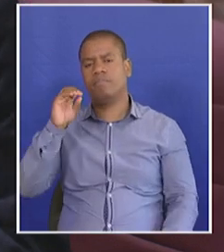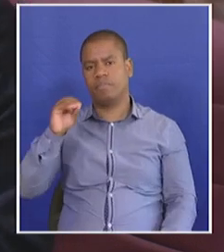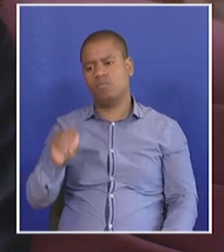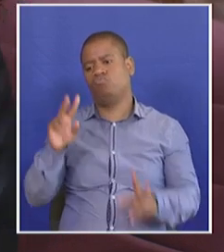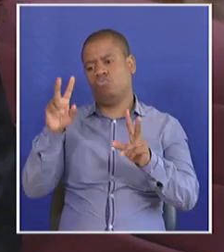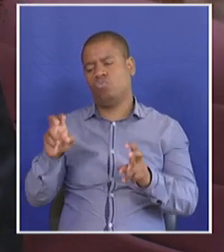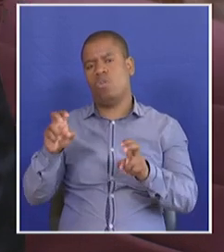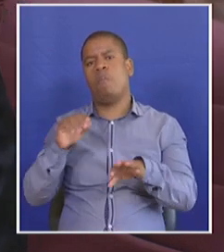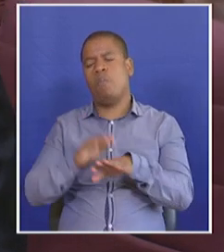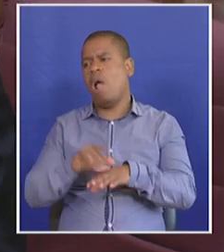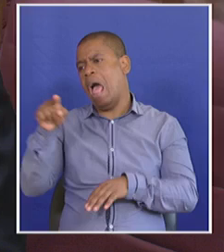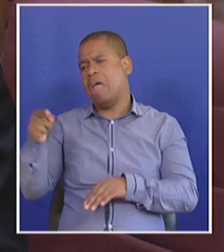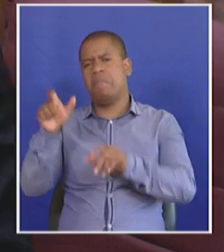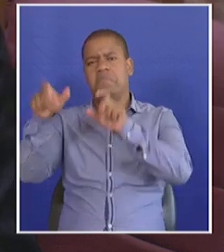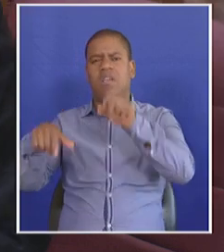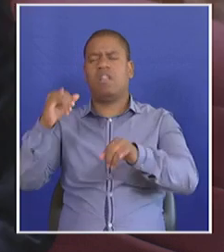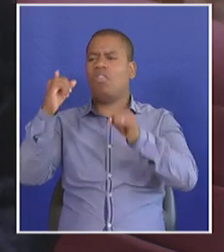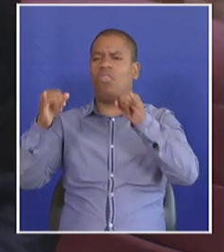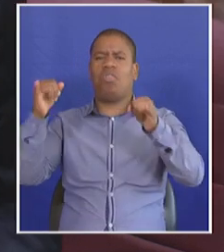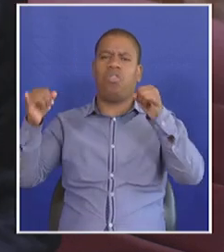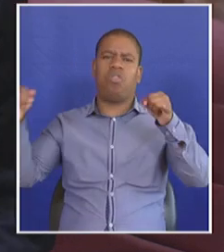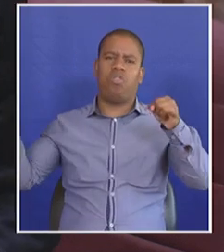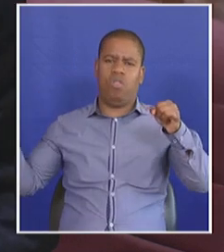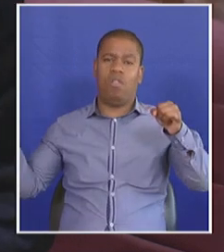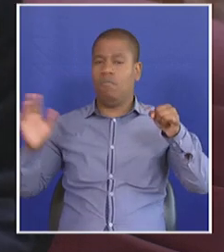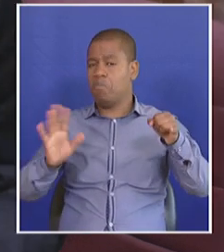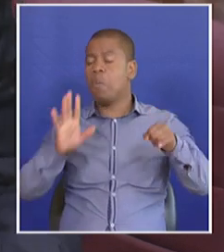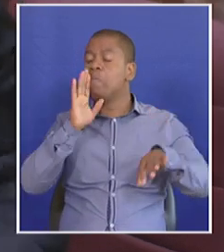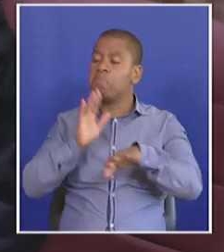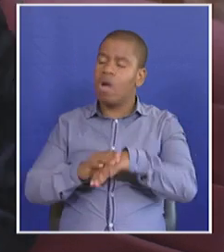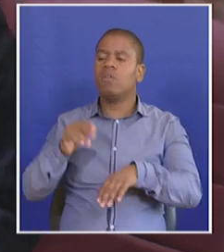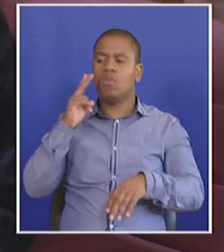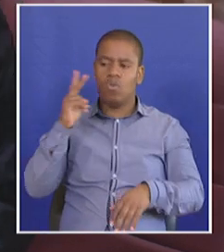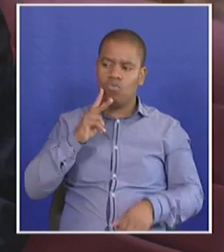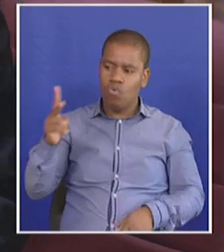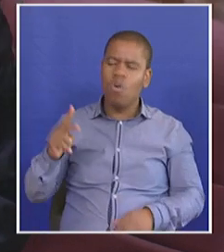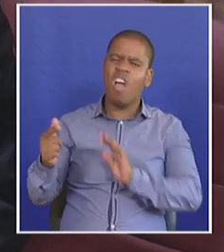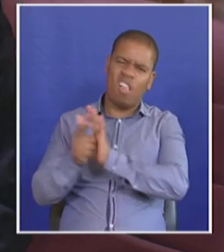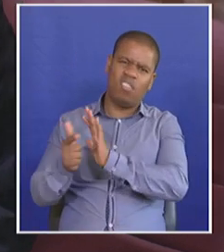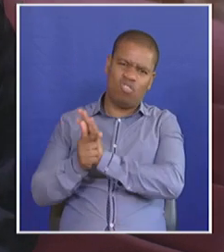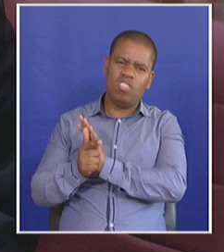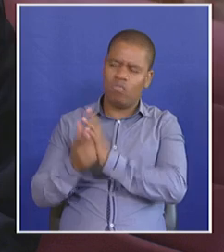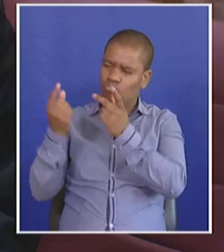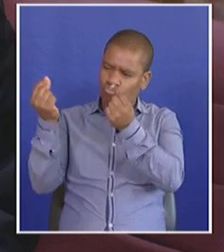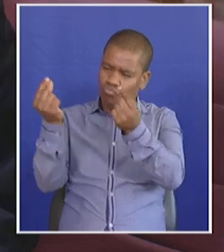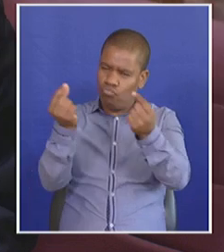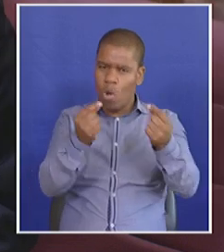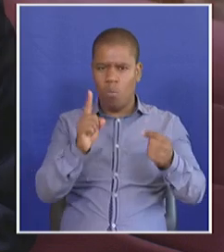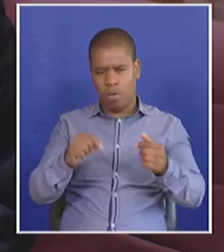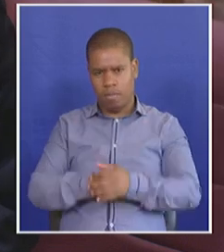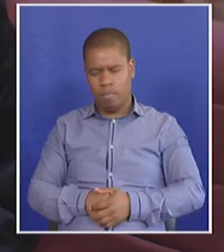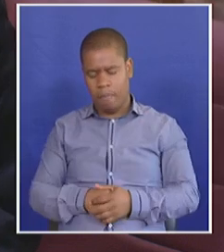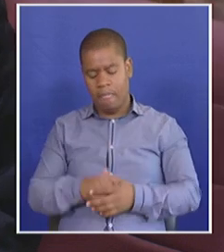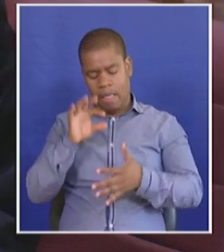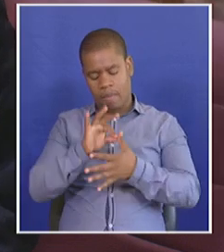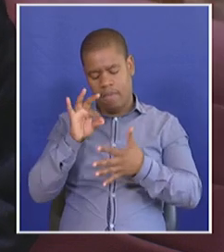instead of trying to blame others, look at what the legislature should do. And then as far as the